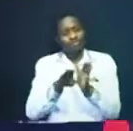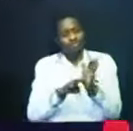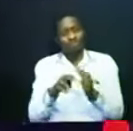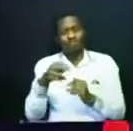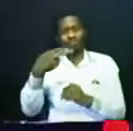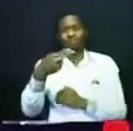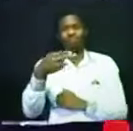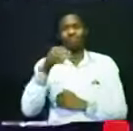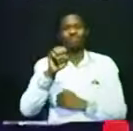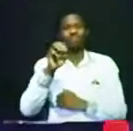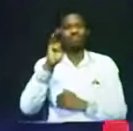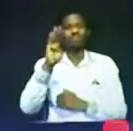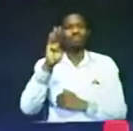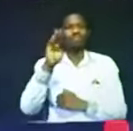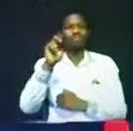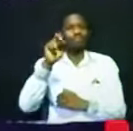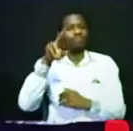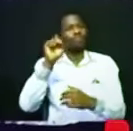12, very popular. Then